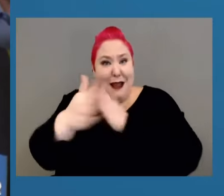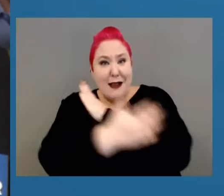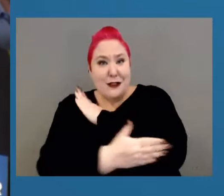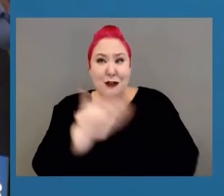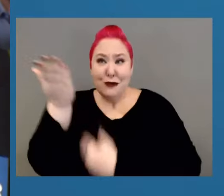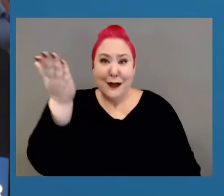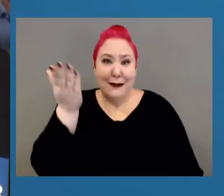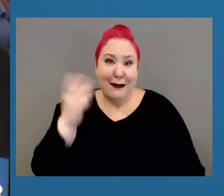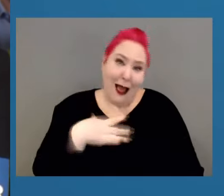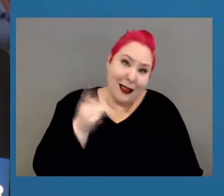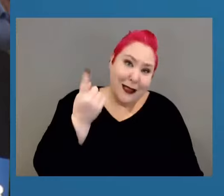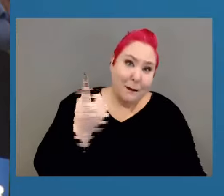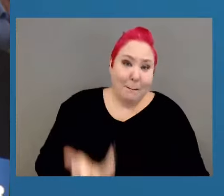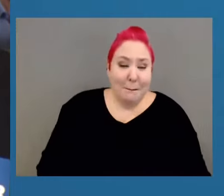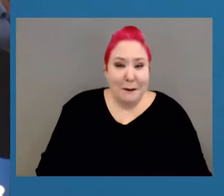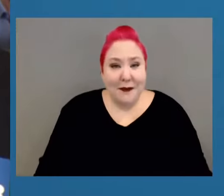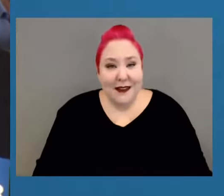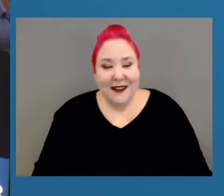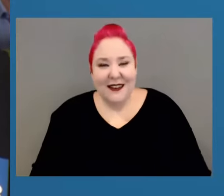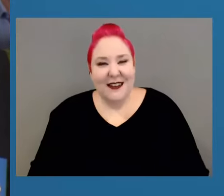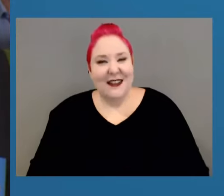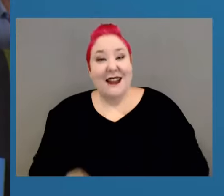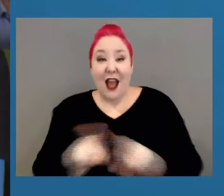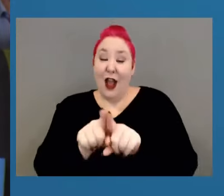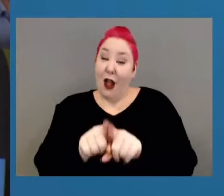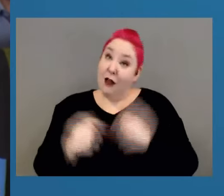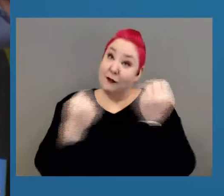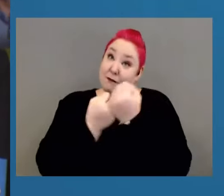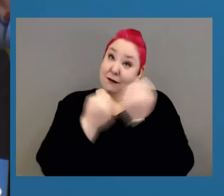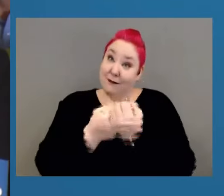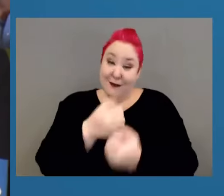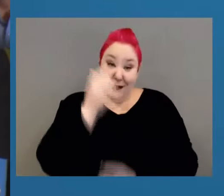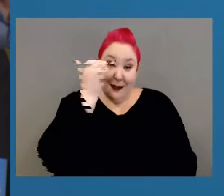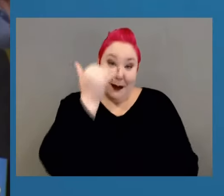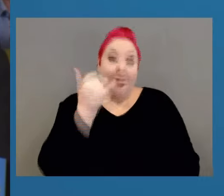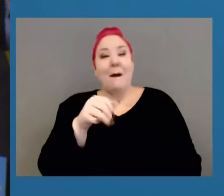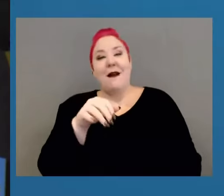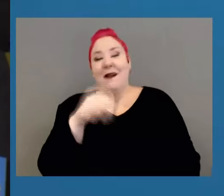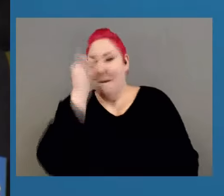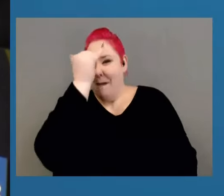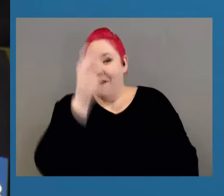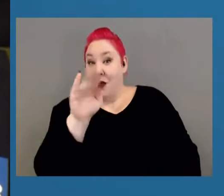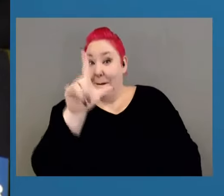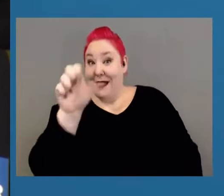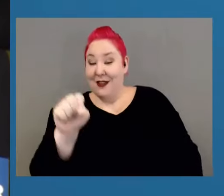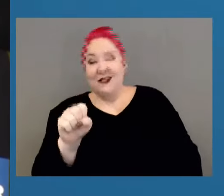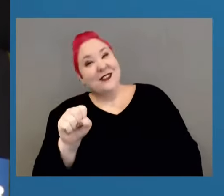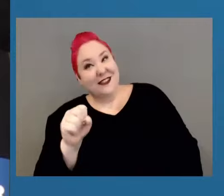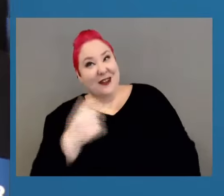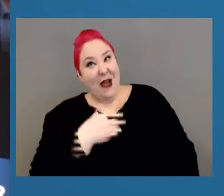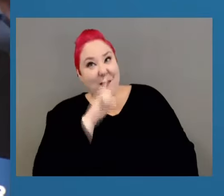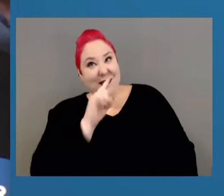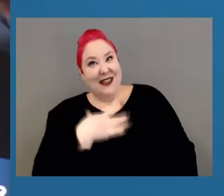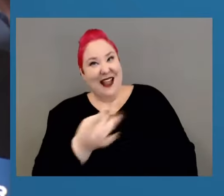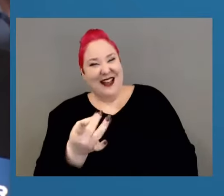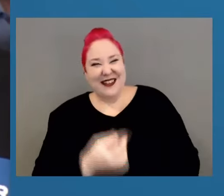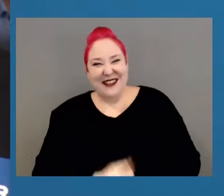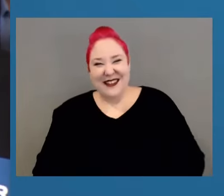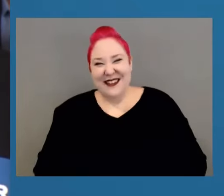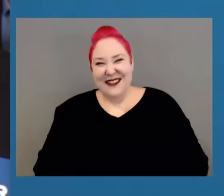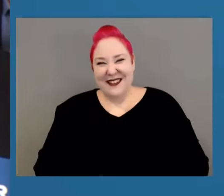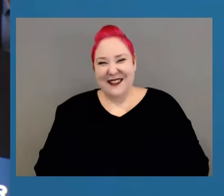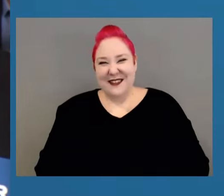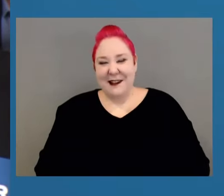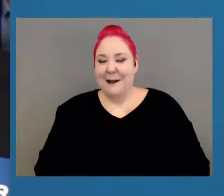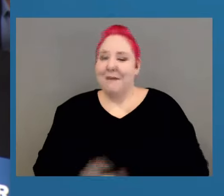them. They also root for the Buffalo Bills, which makes me really happy. But for God's